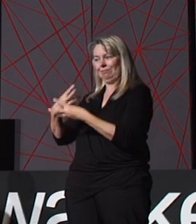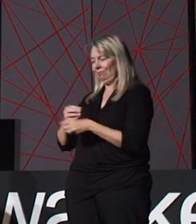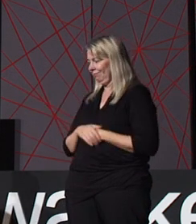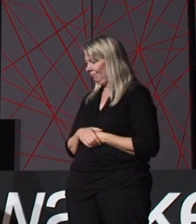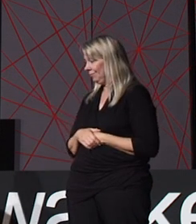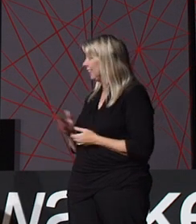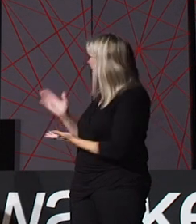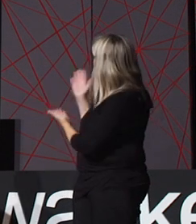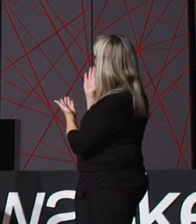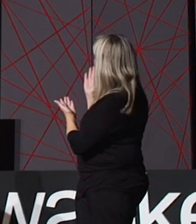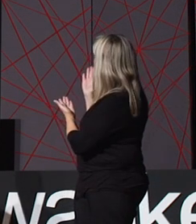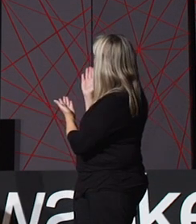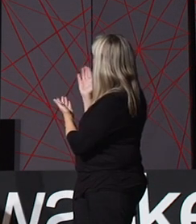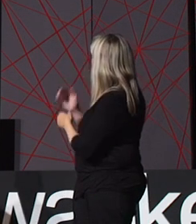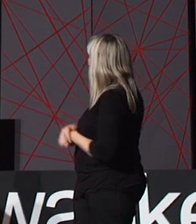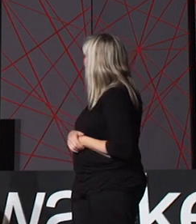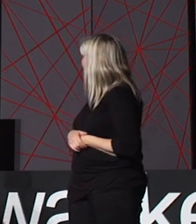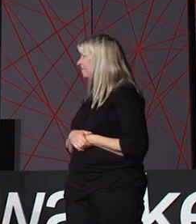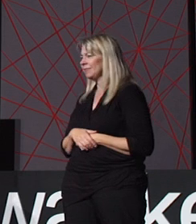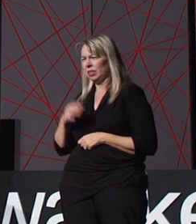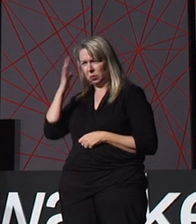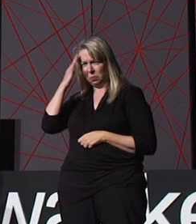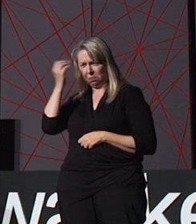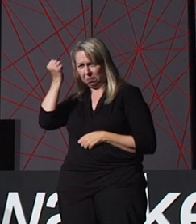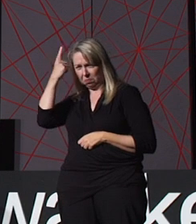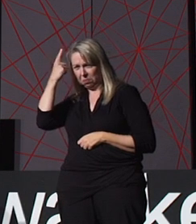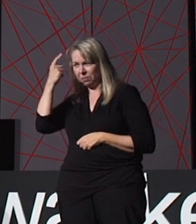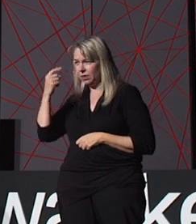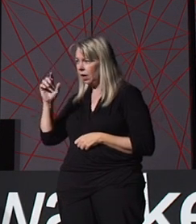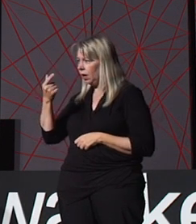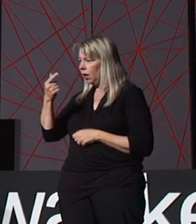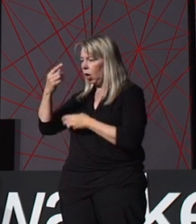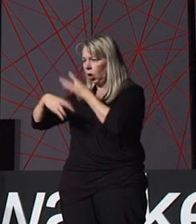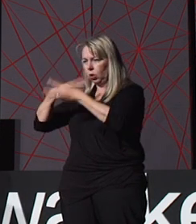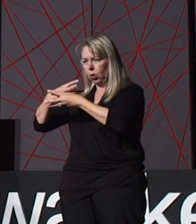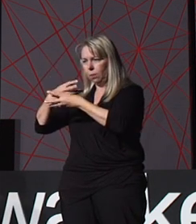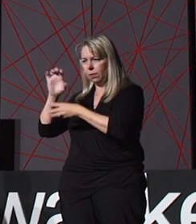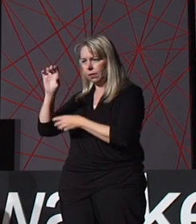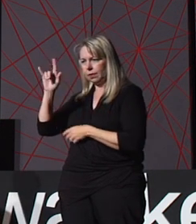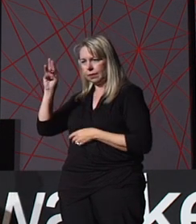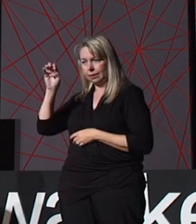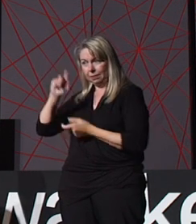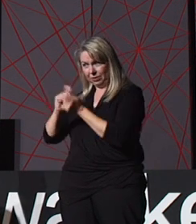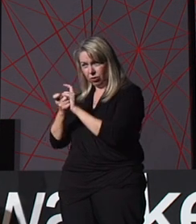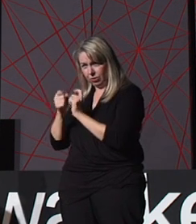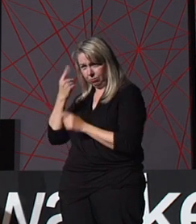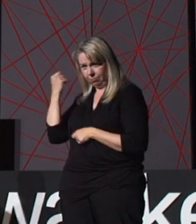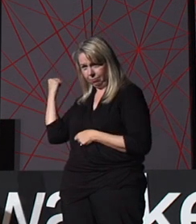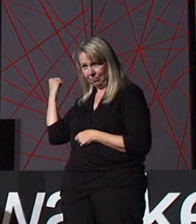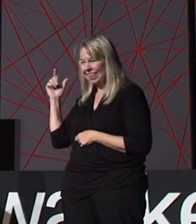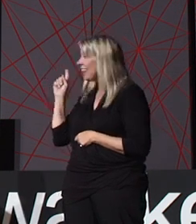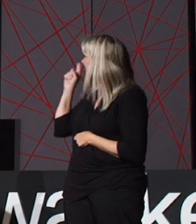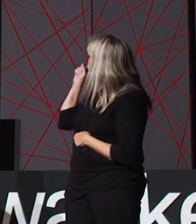This is called the Keeling Curve. And anyone who works on global climate change or ecology recognizes this curve. And this was